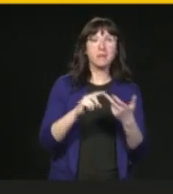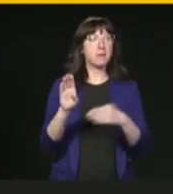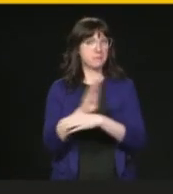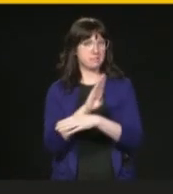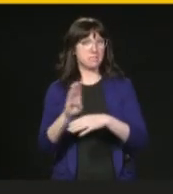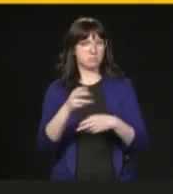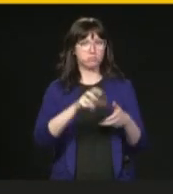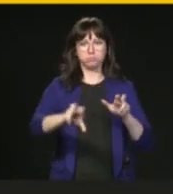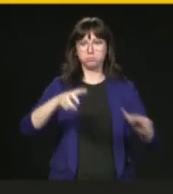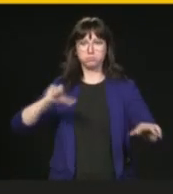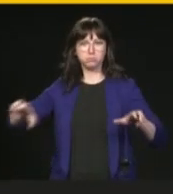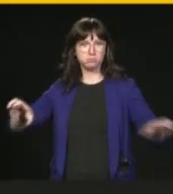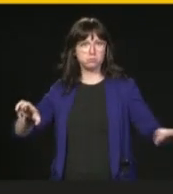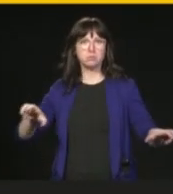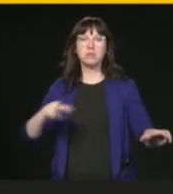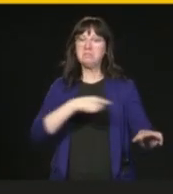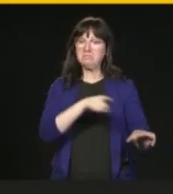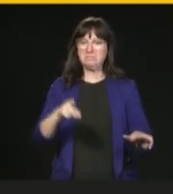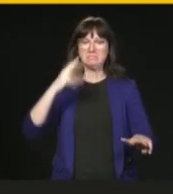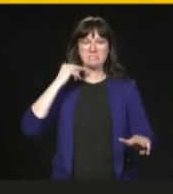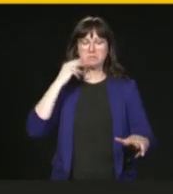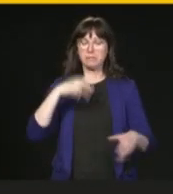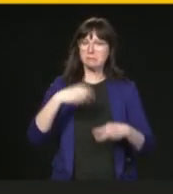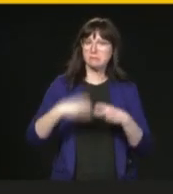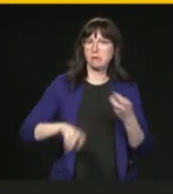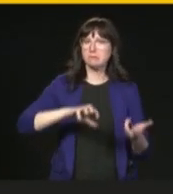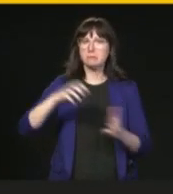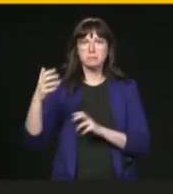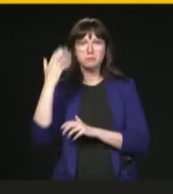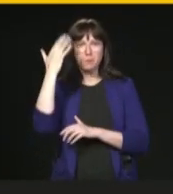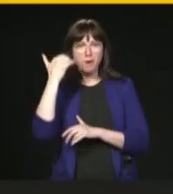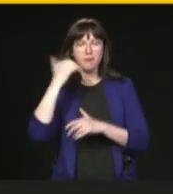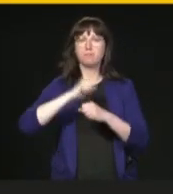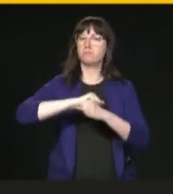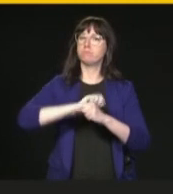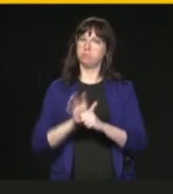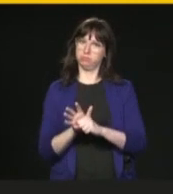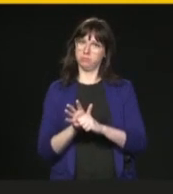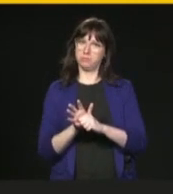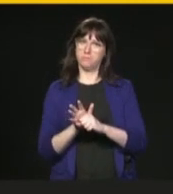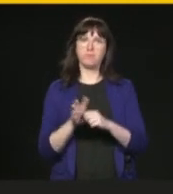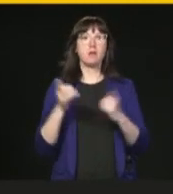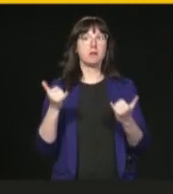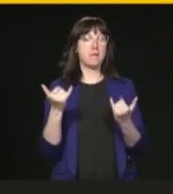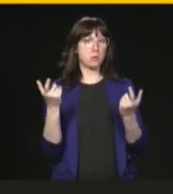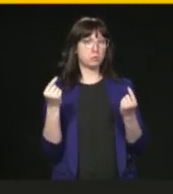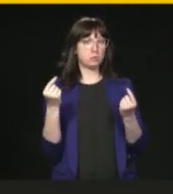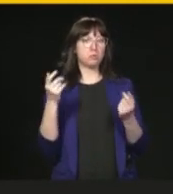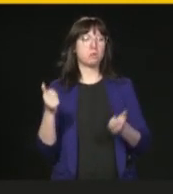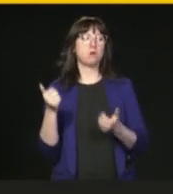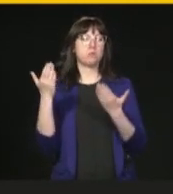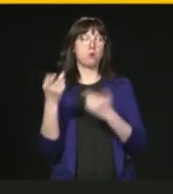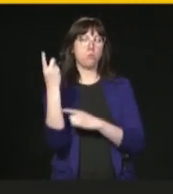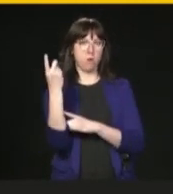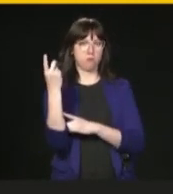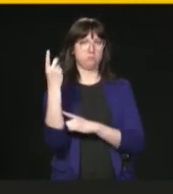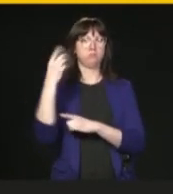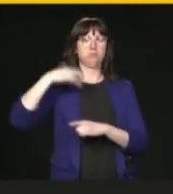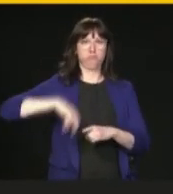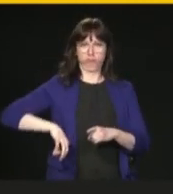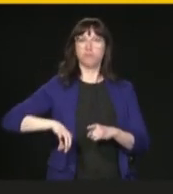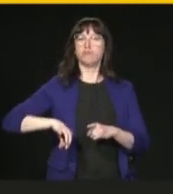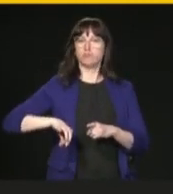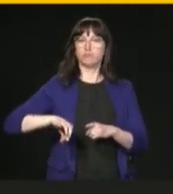businesses that are going through tough times because of COVID-19. We are now introducing a single benefit,